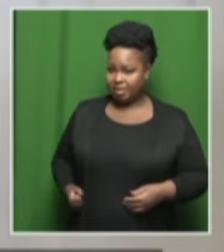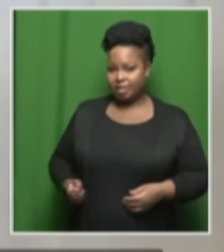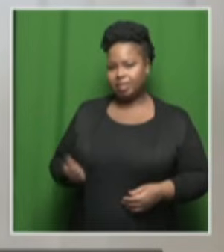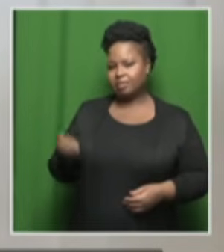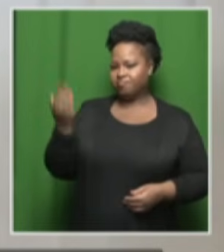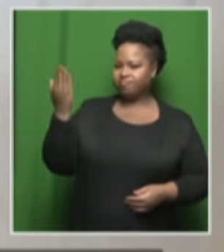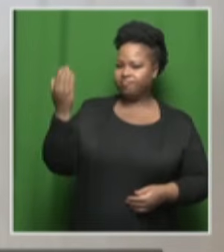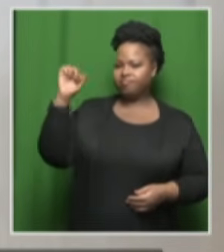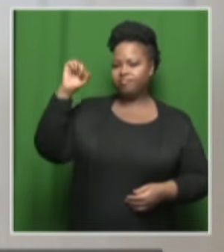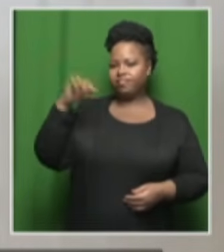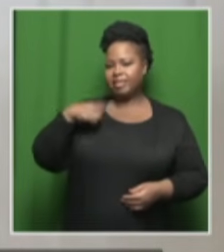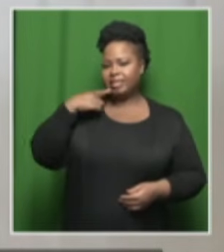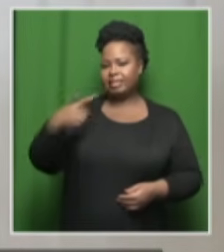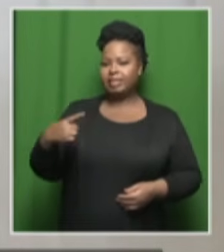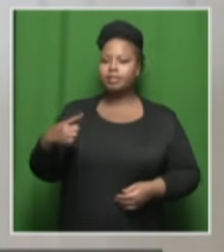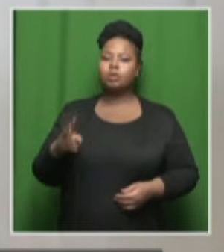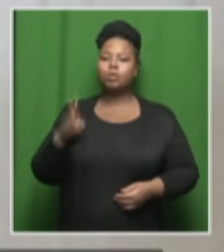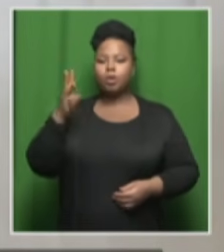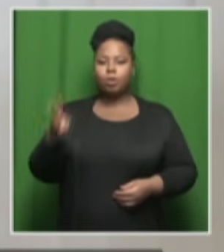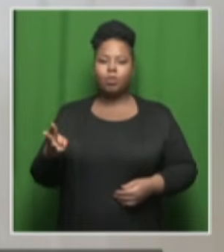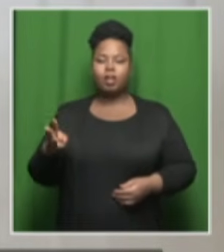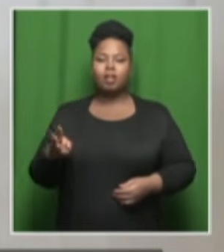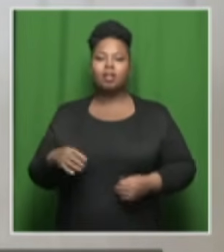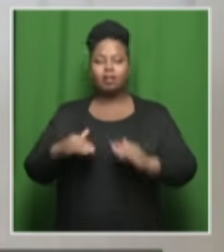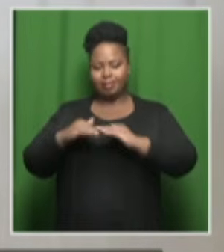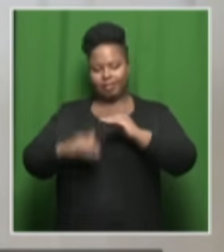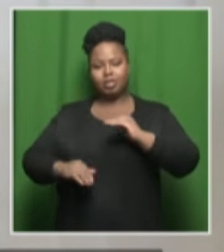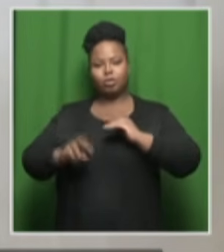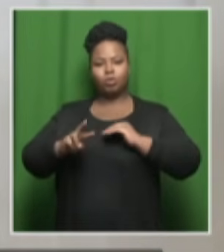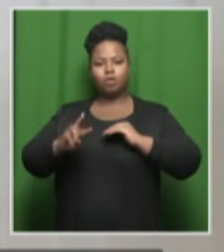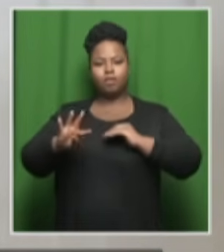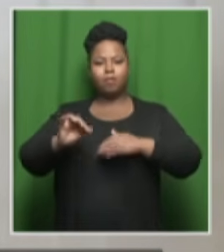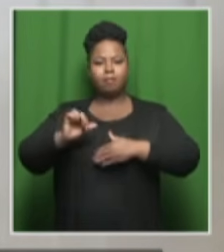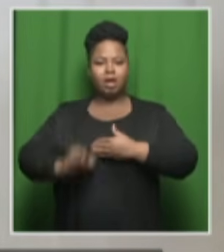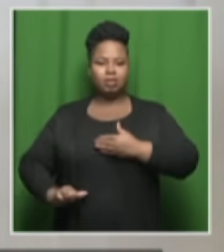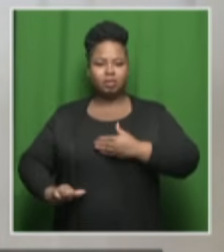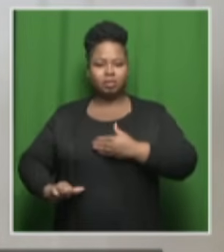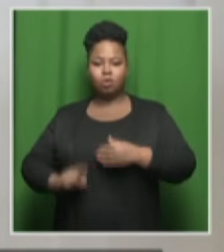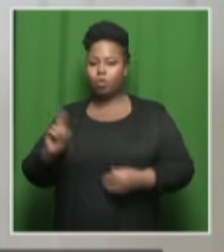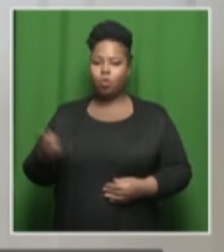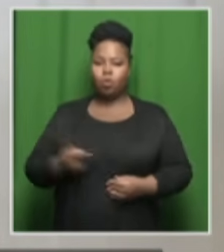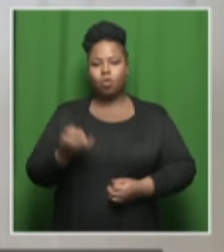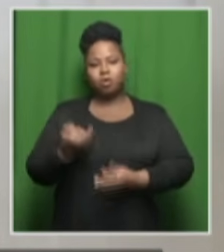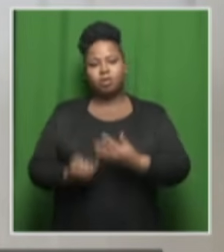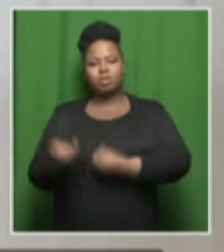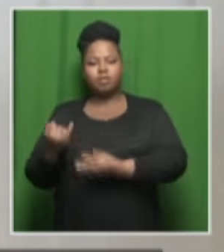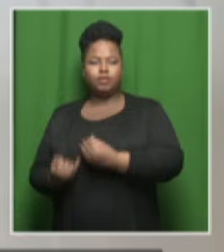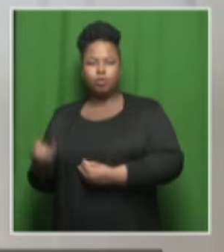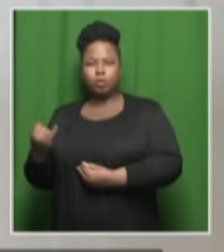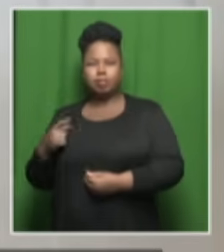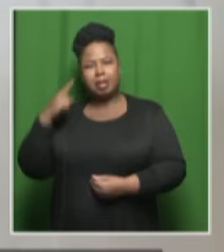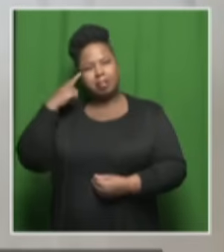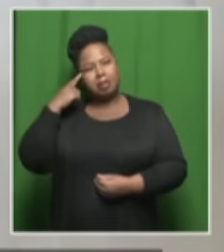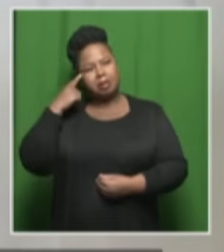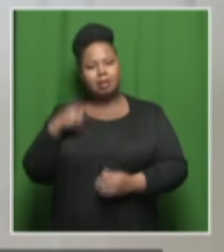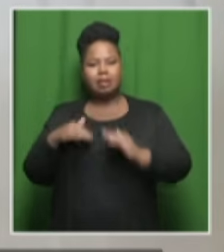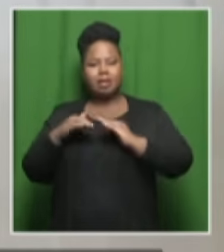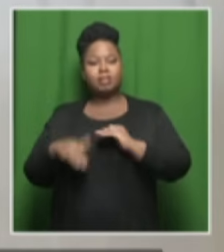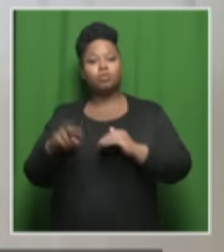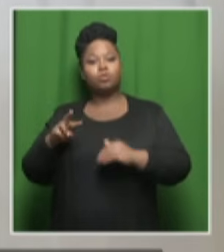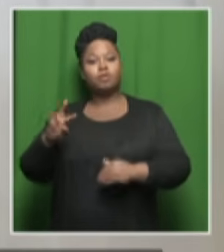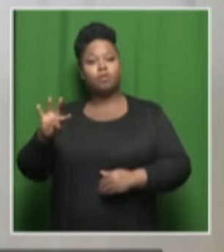that says we are going to reduce by 24 months all the sentences of individuals that are serving, I think, sentences which are lesser than